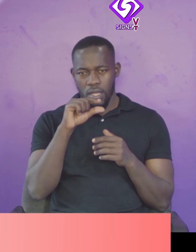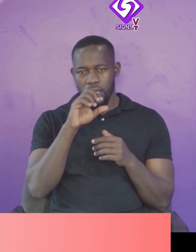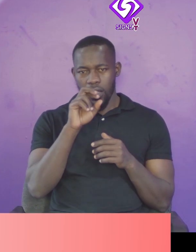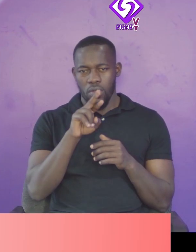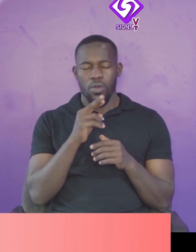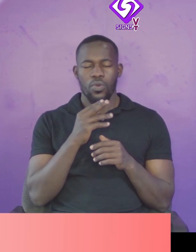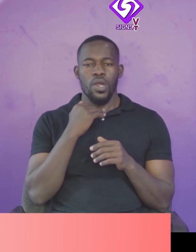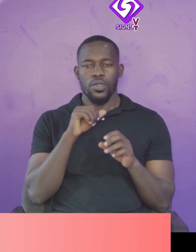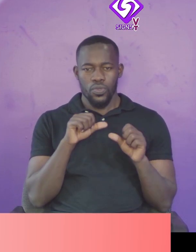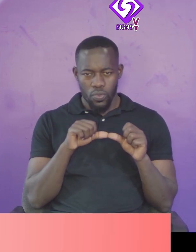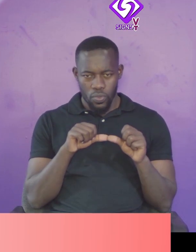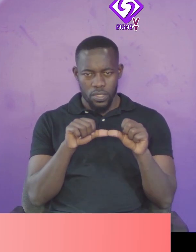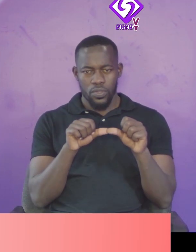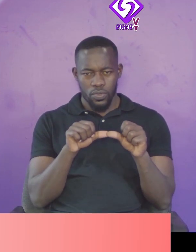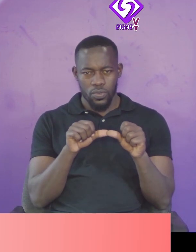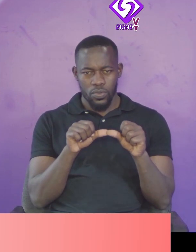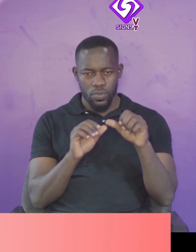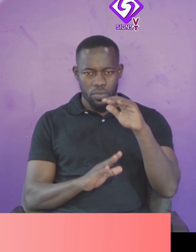extend that lead.